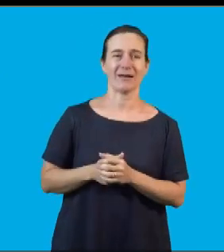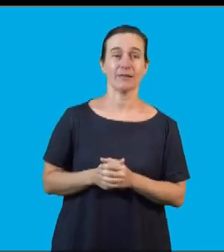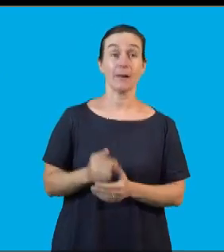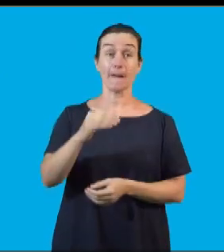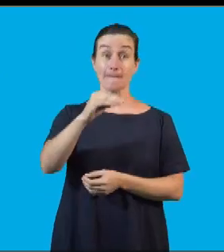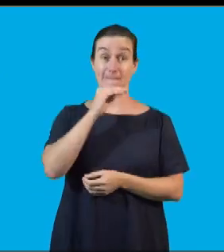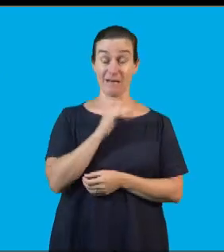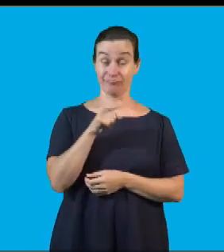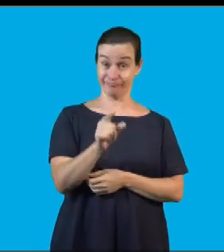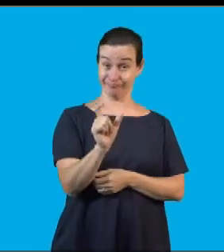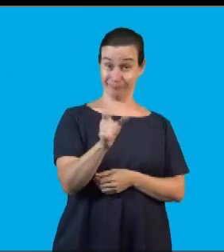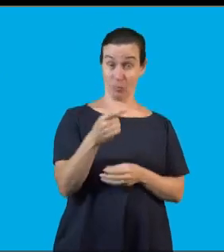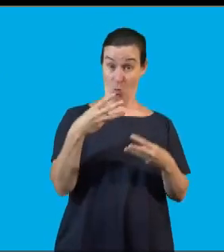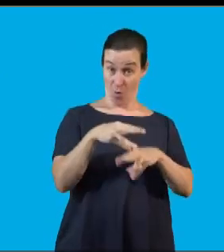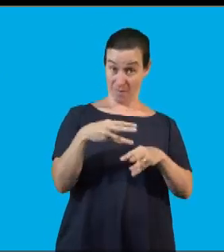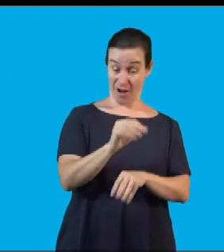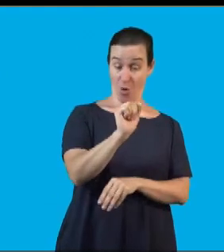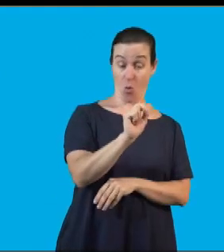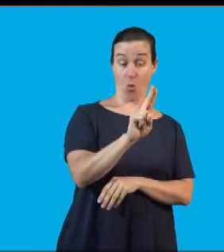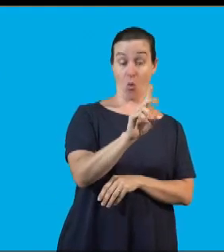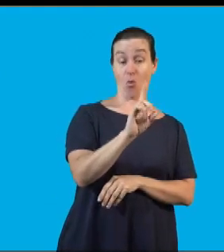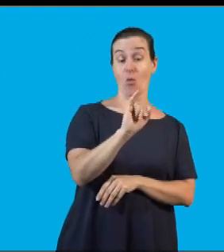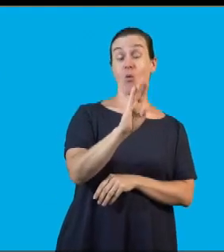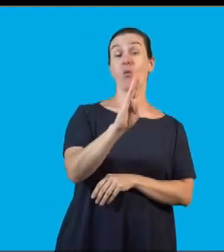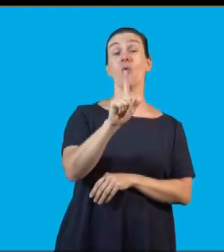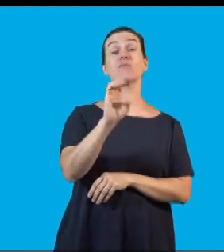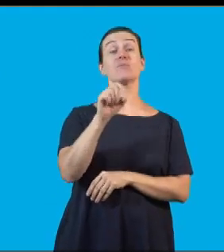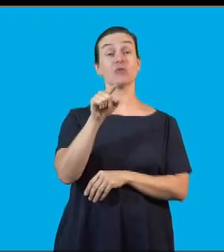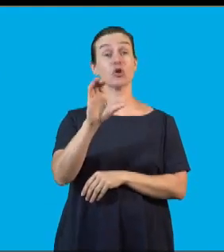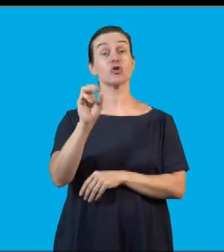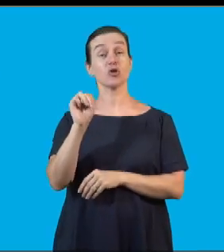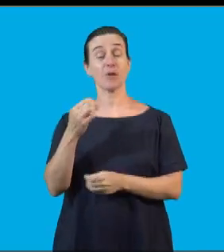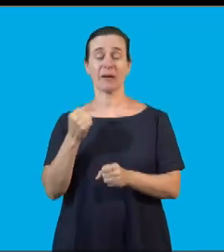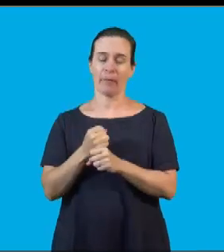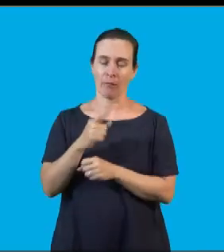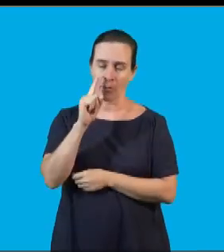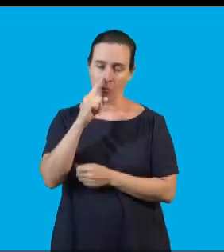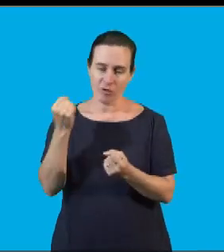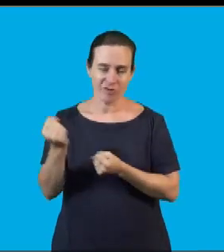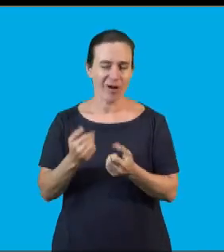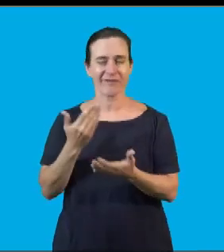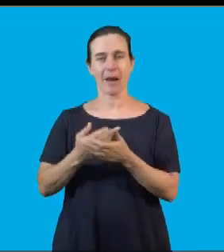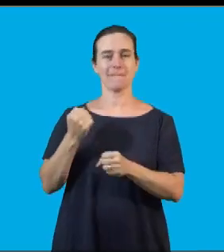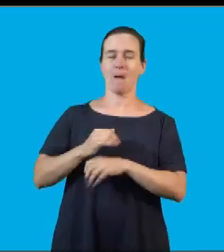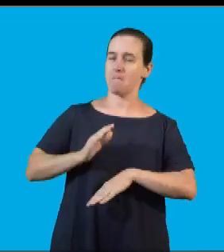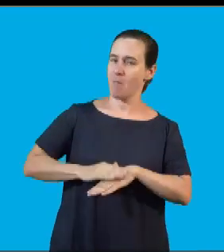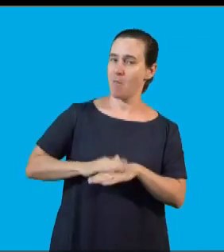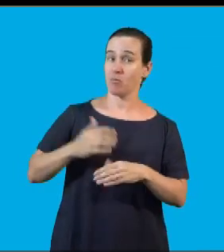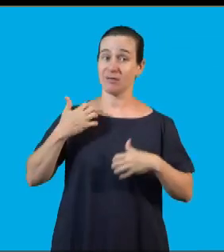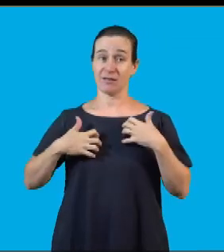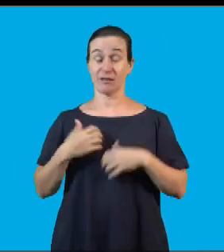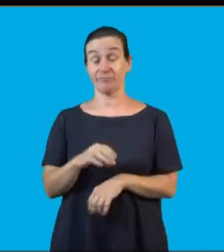woman conveys the message that audible.com can change a dreary commute into a flight of